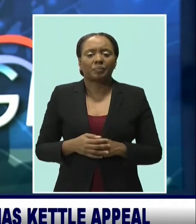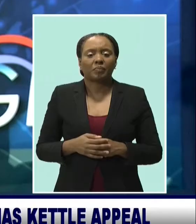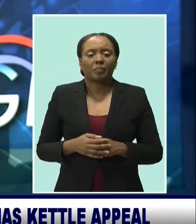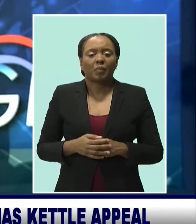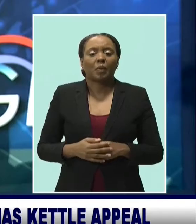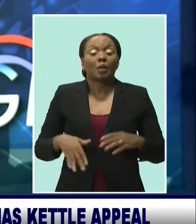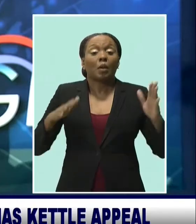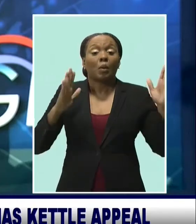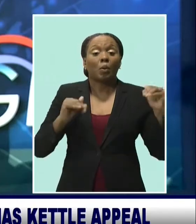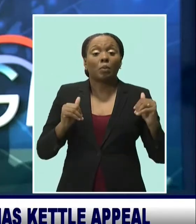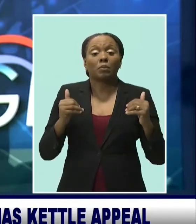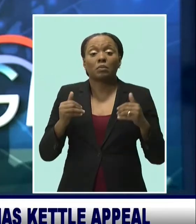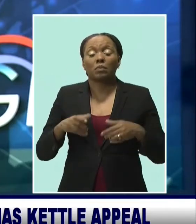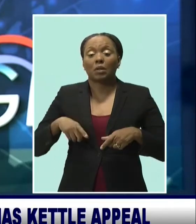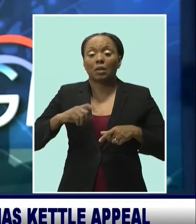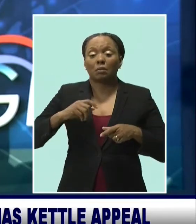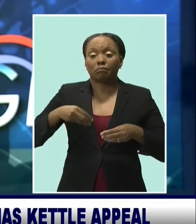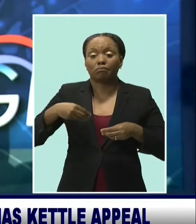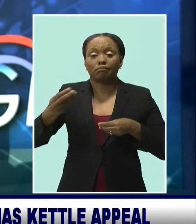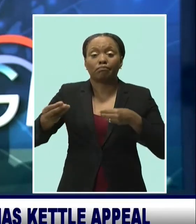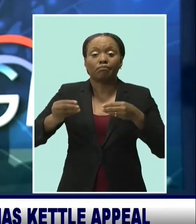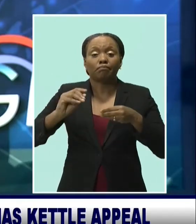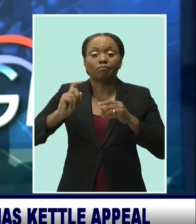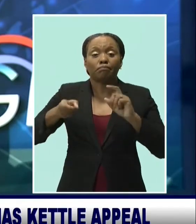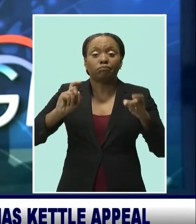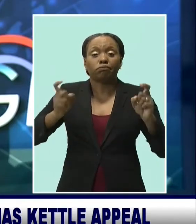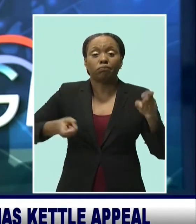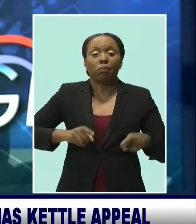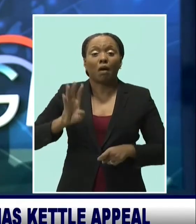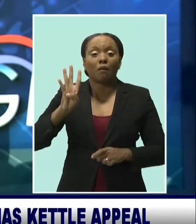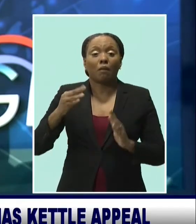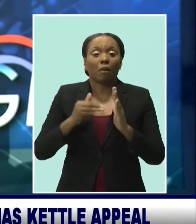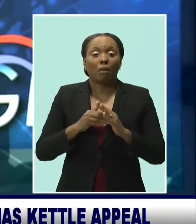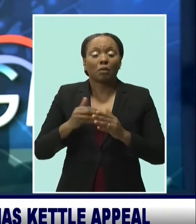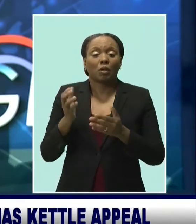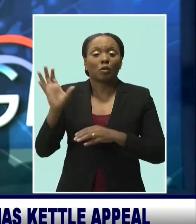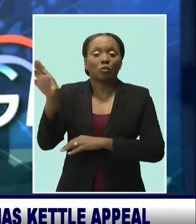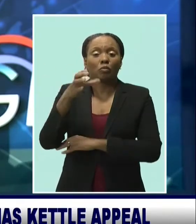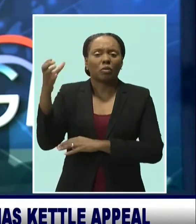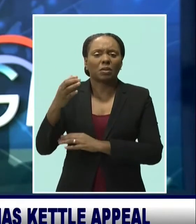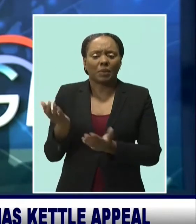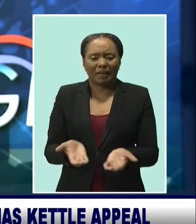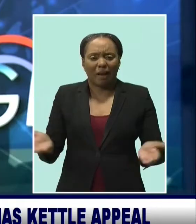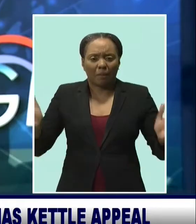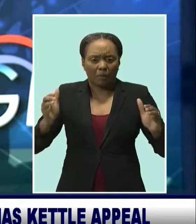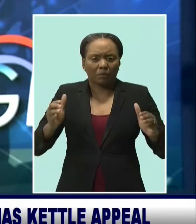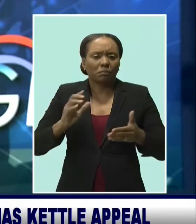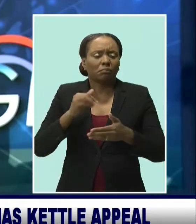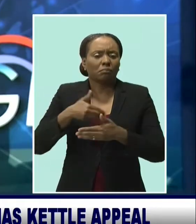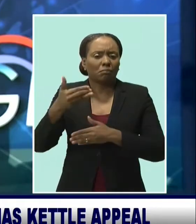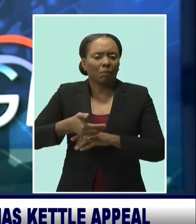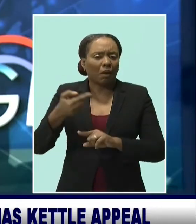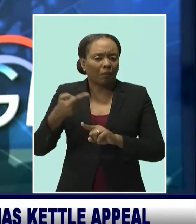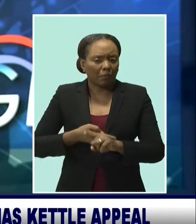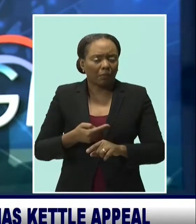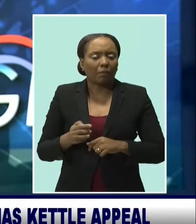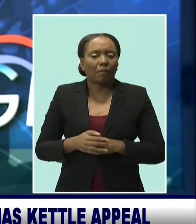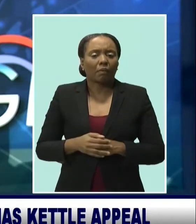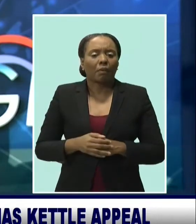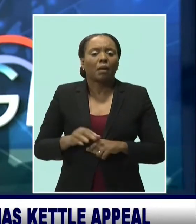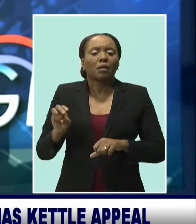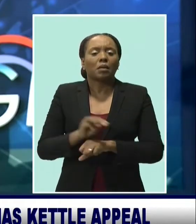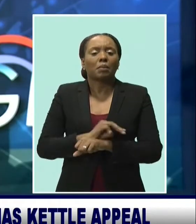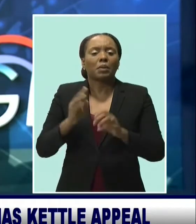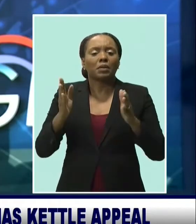also hoping to distribute 4,000 Christmas hampers next month, and People Empowerment and Elder Affairs Minister Cynthia Ford